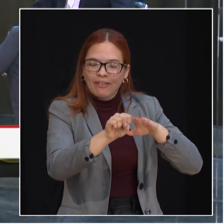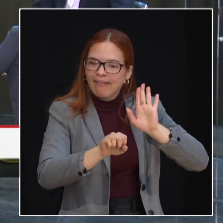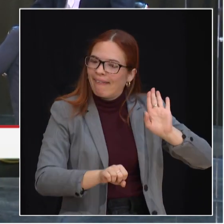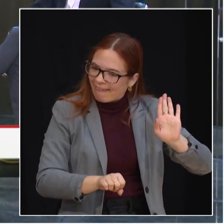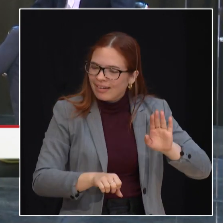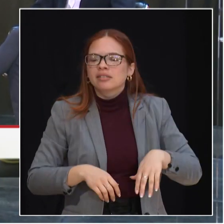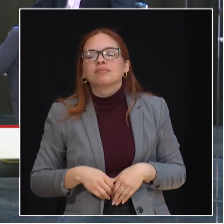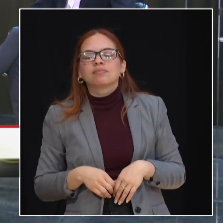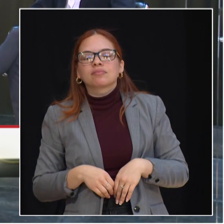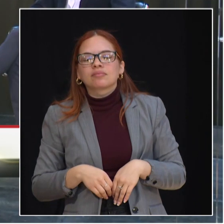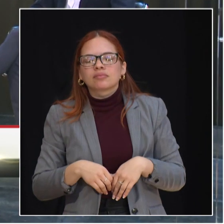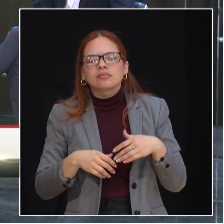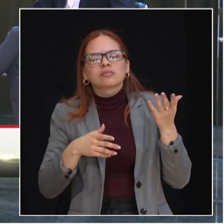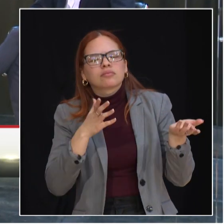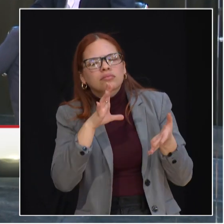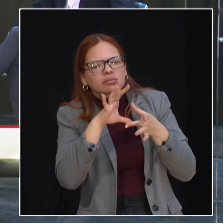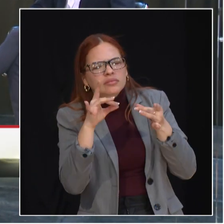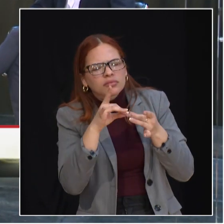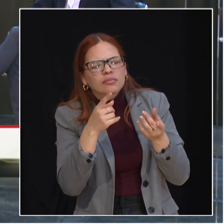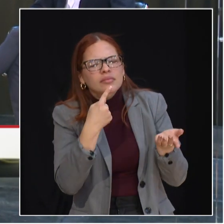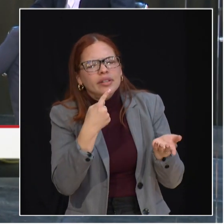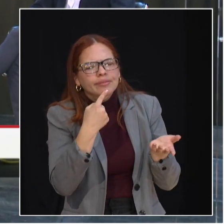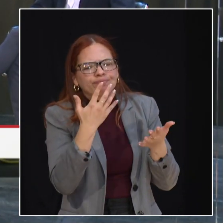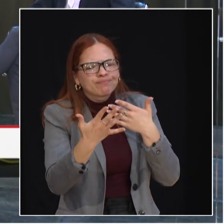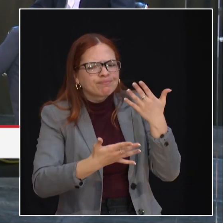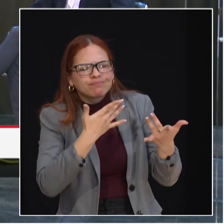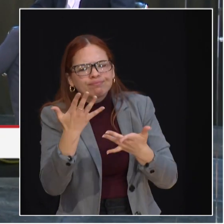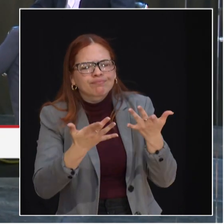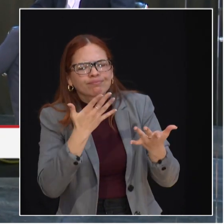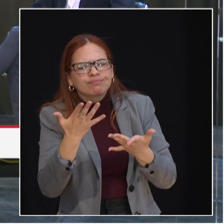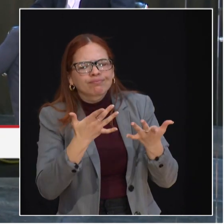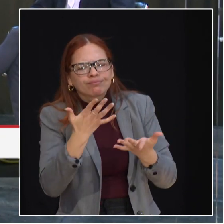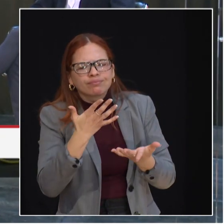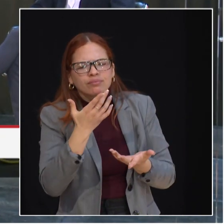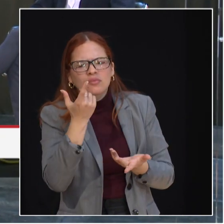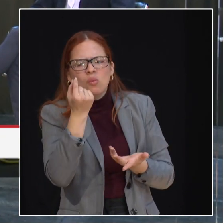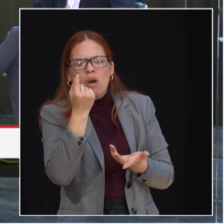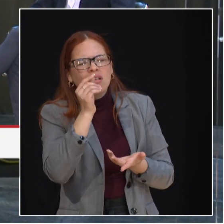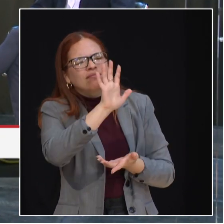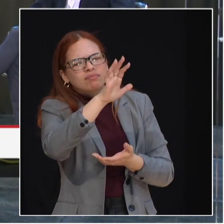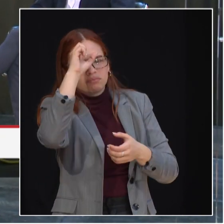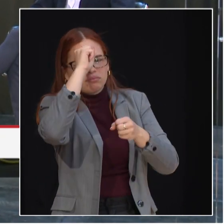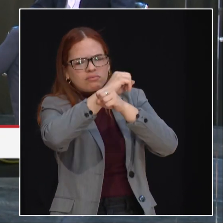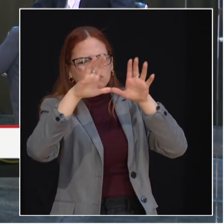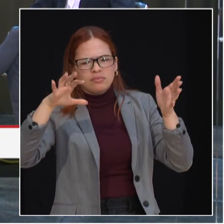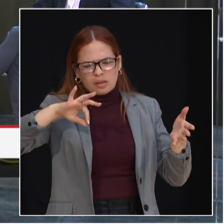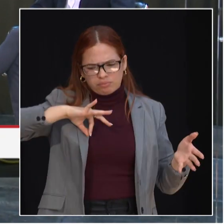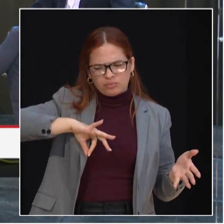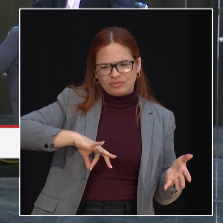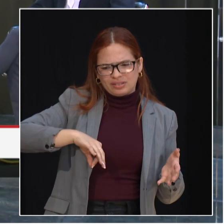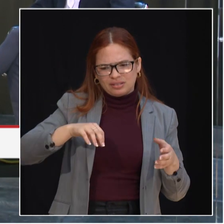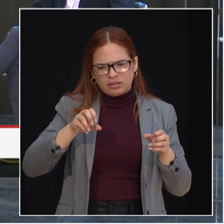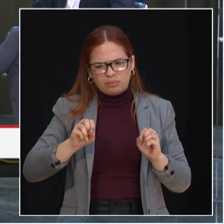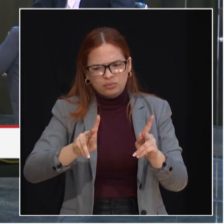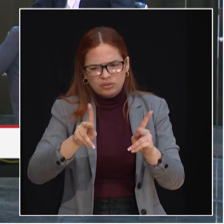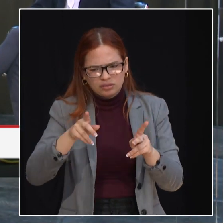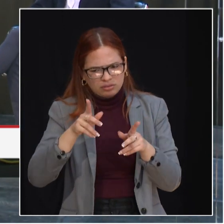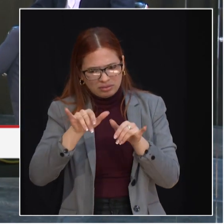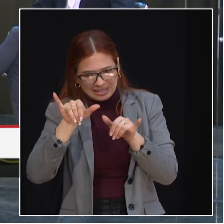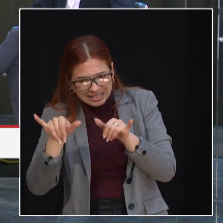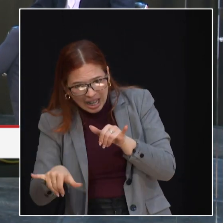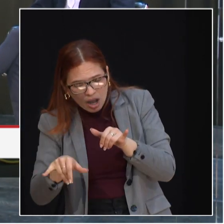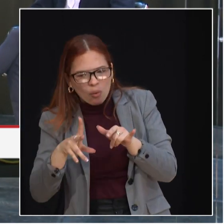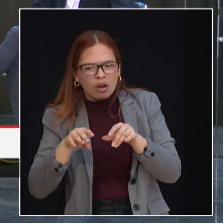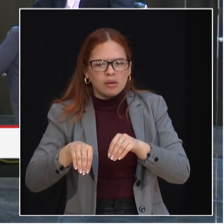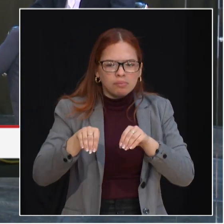bit about what do you guys see as benefits and opportunities to now being here in D.C., staying and expanding,